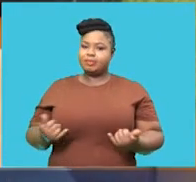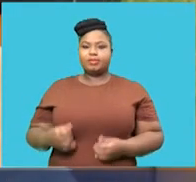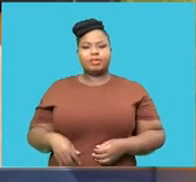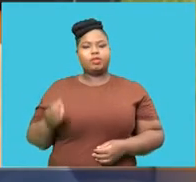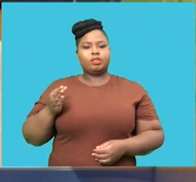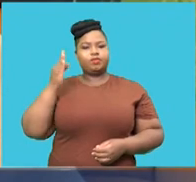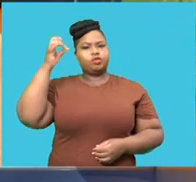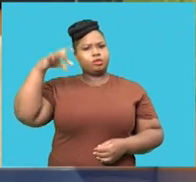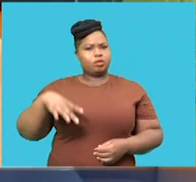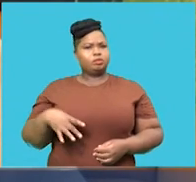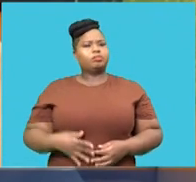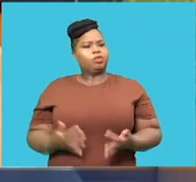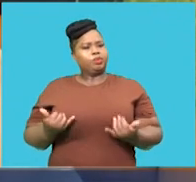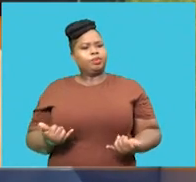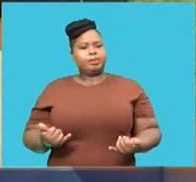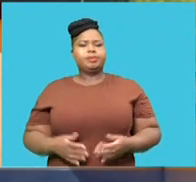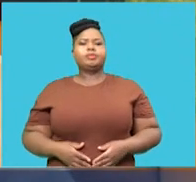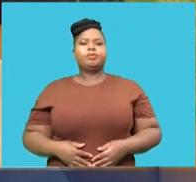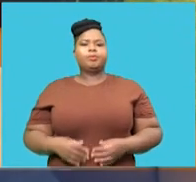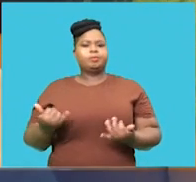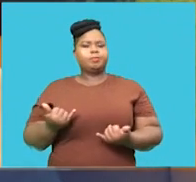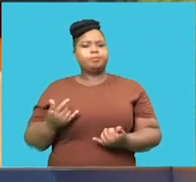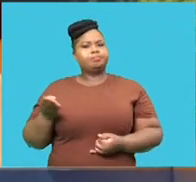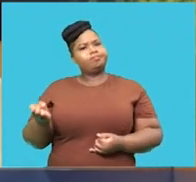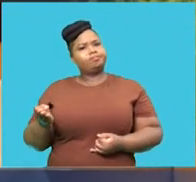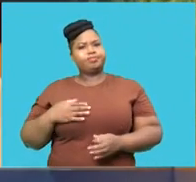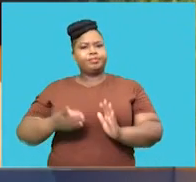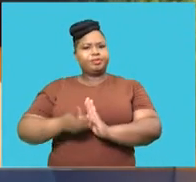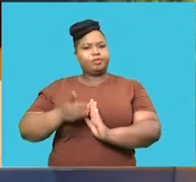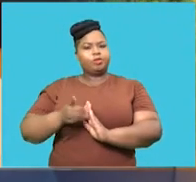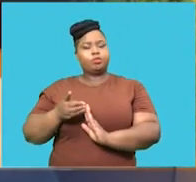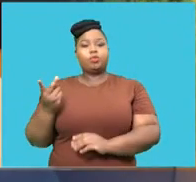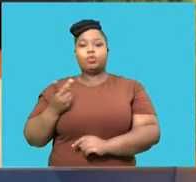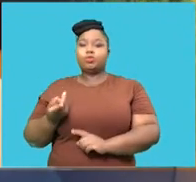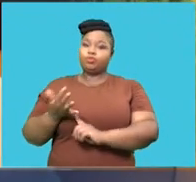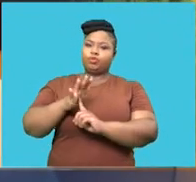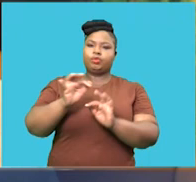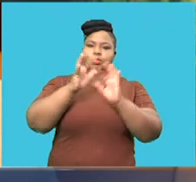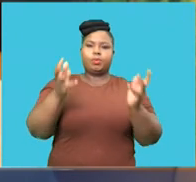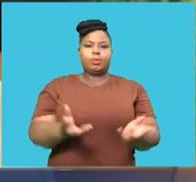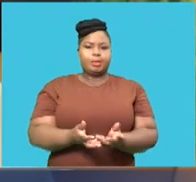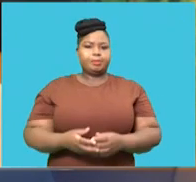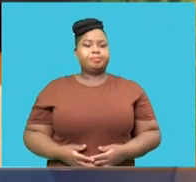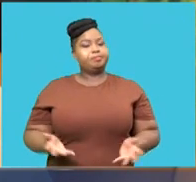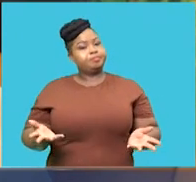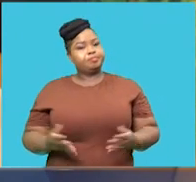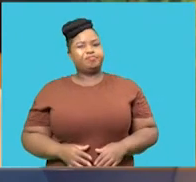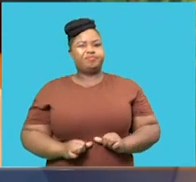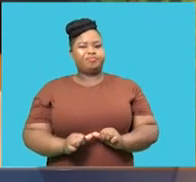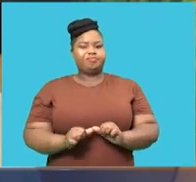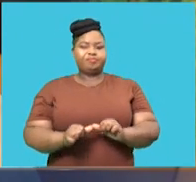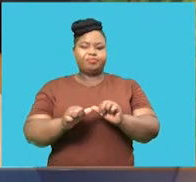tomorrow, the stars of today, brought out, developed and exposed to the world. So